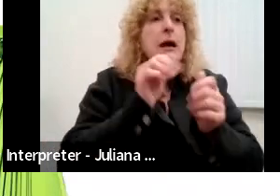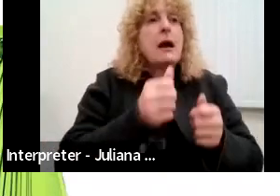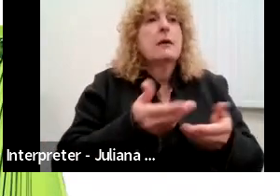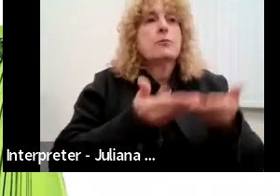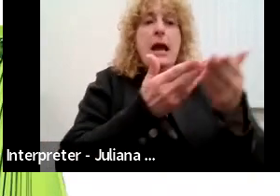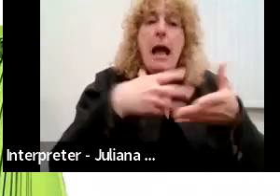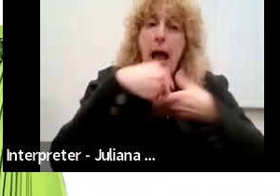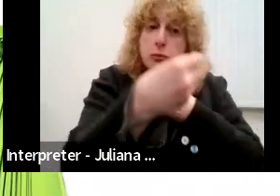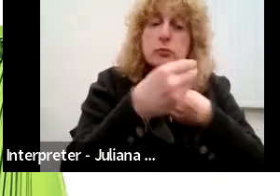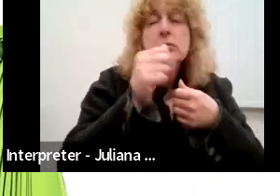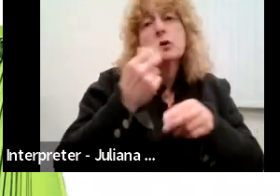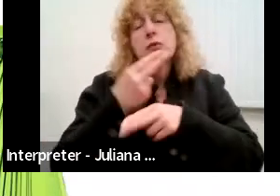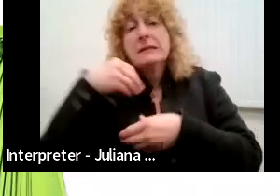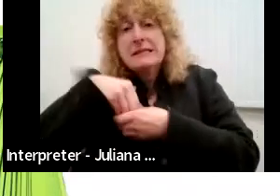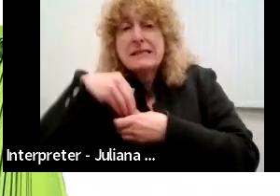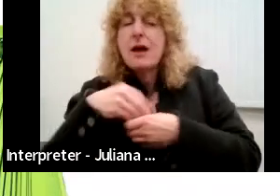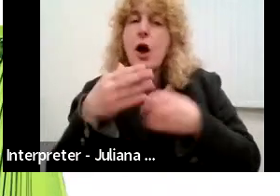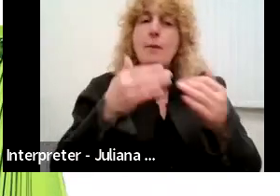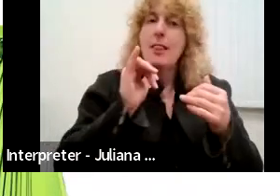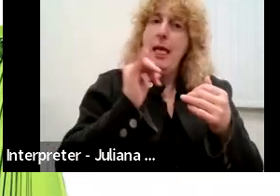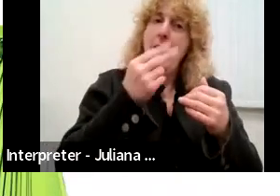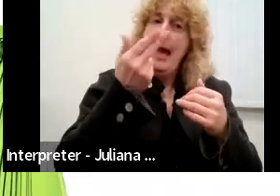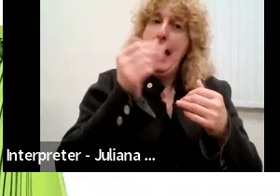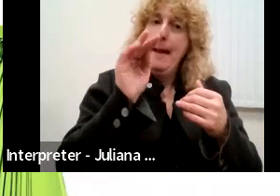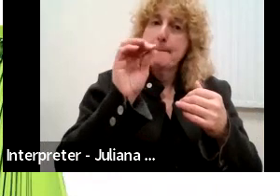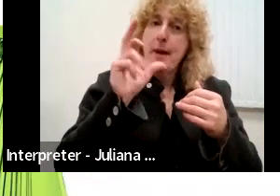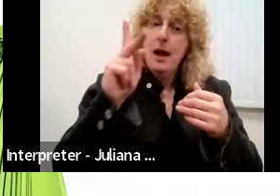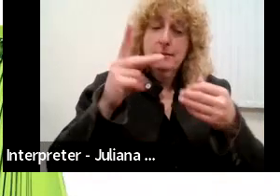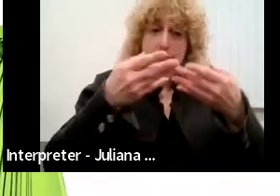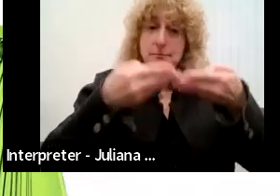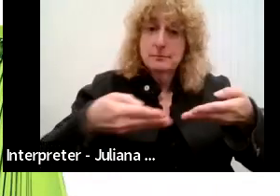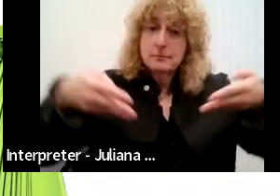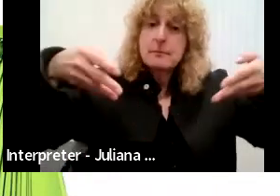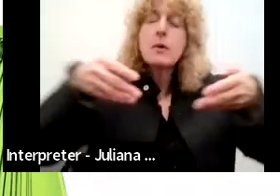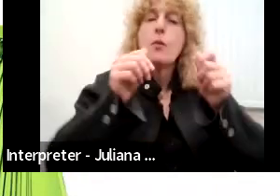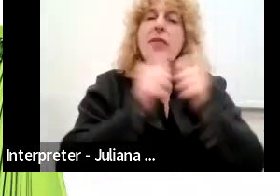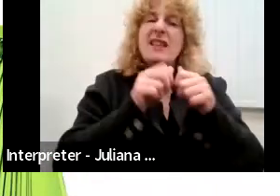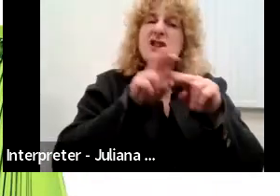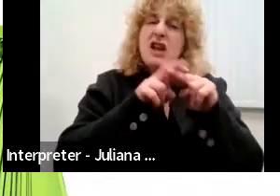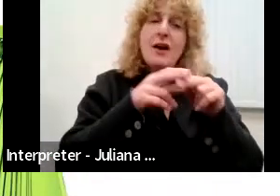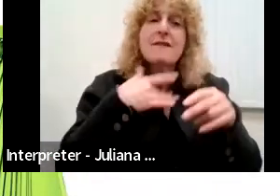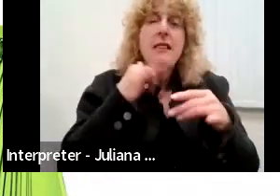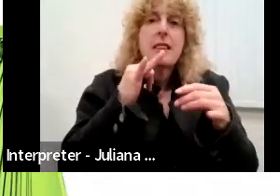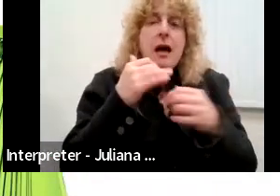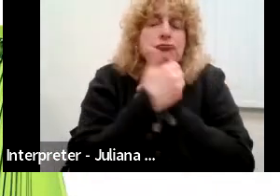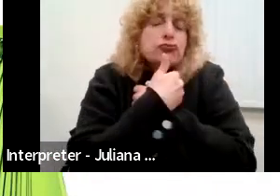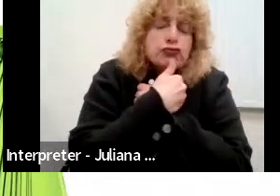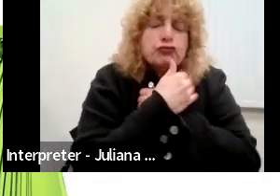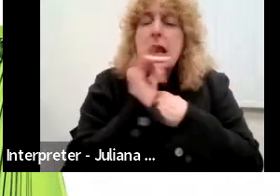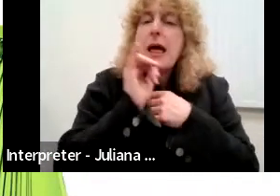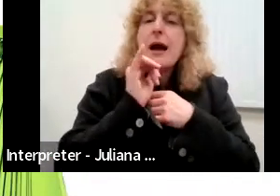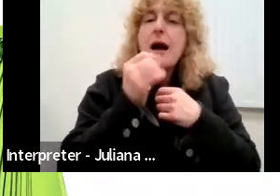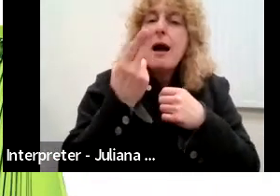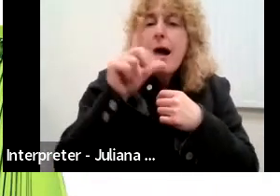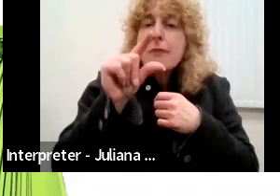and it's like a hammock chair. So again, that almost that cuddling sensation of a hug, like where you're